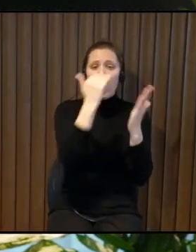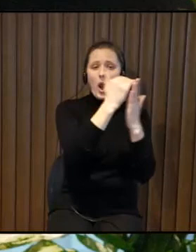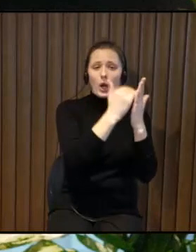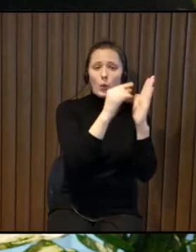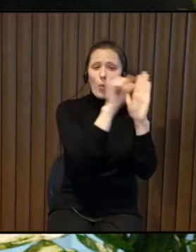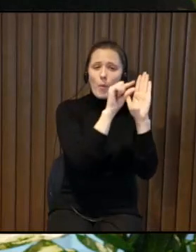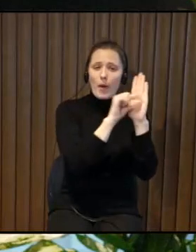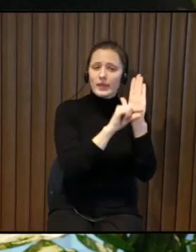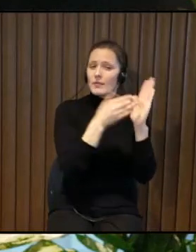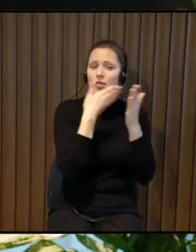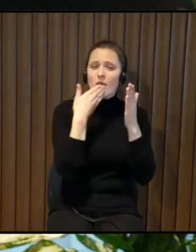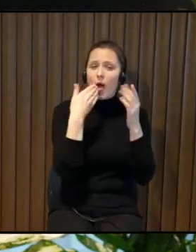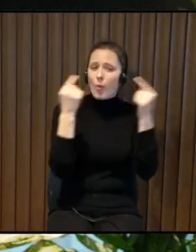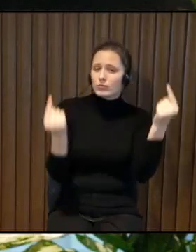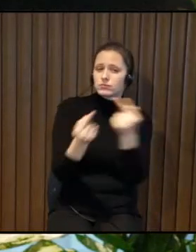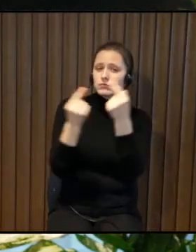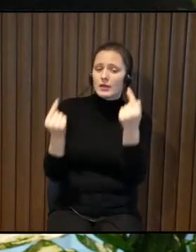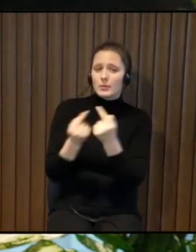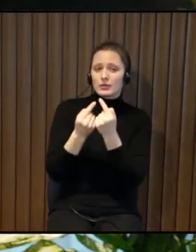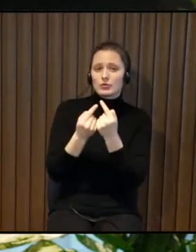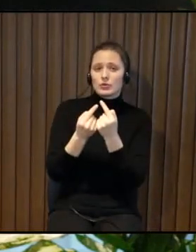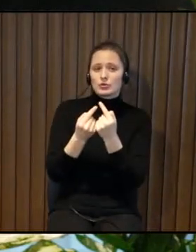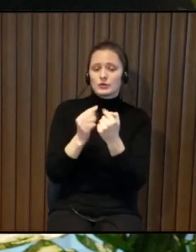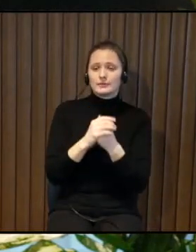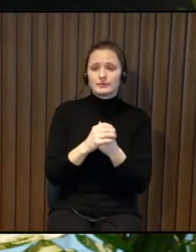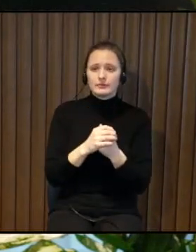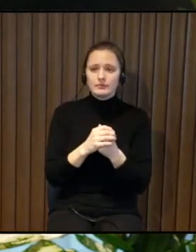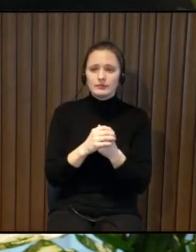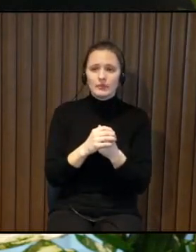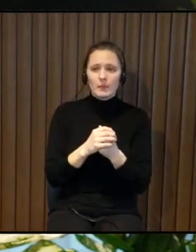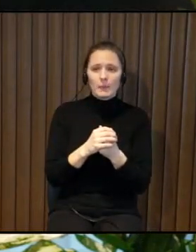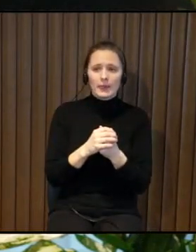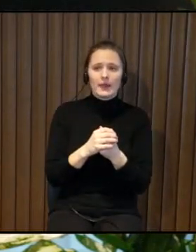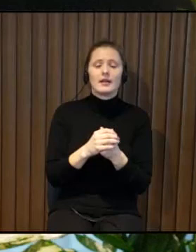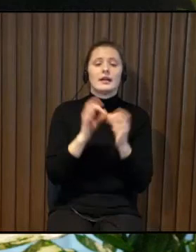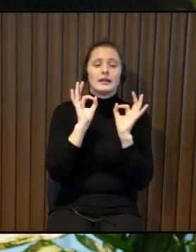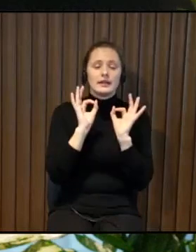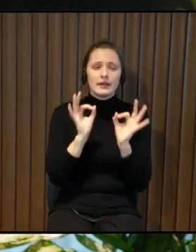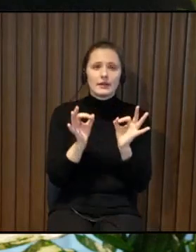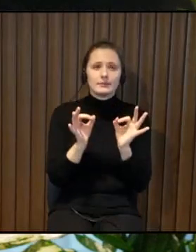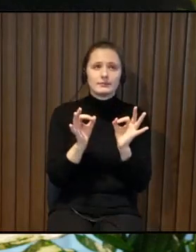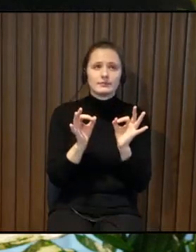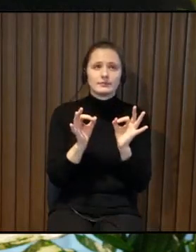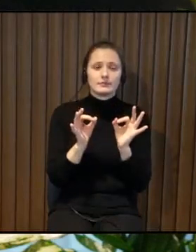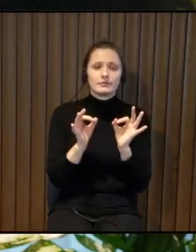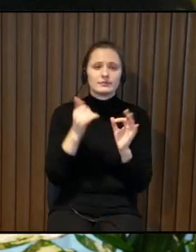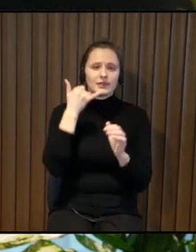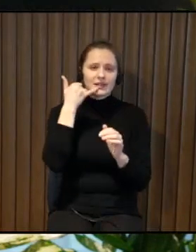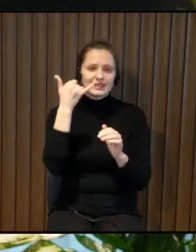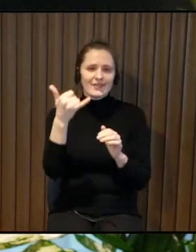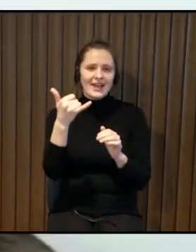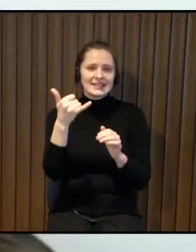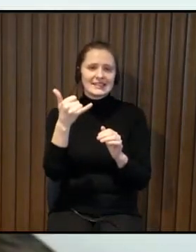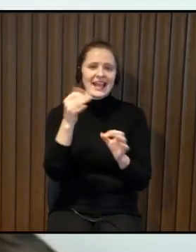and appeal to that municipality that something has to be done in that respective